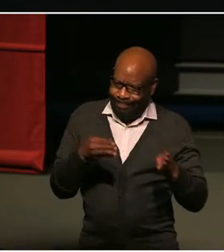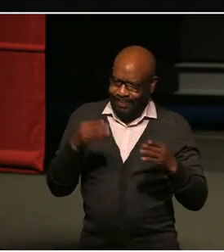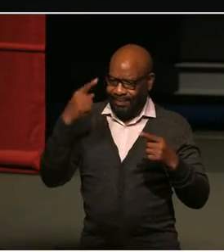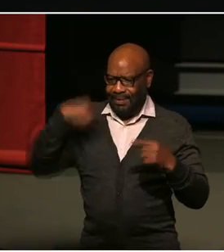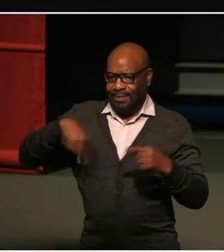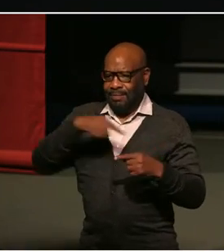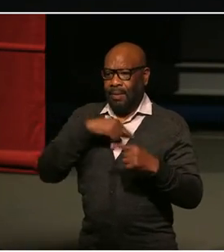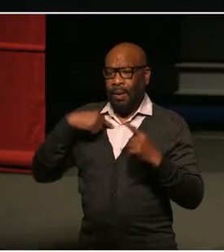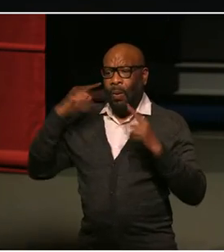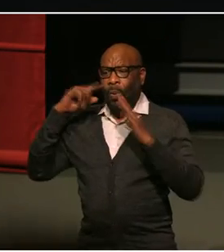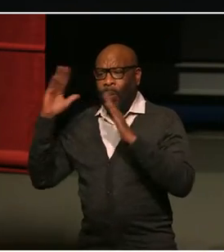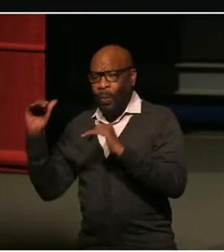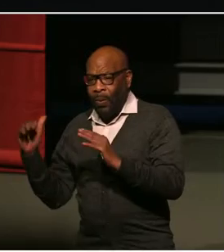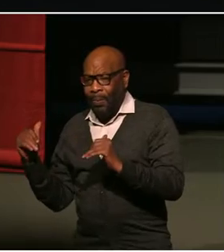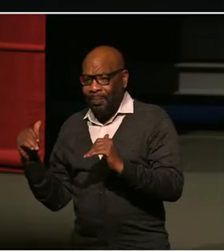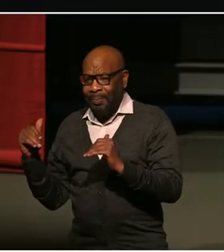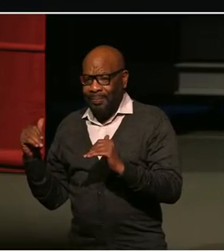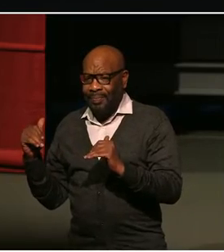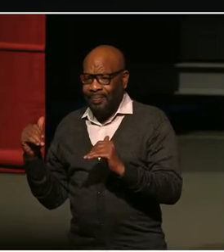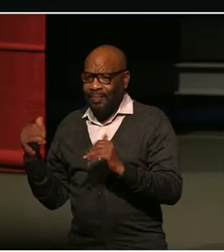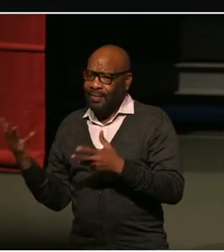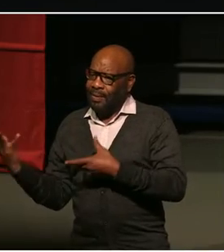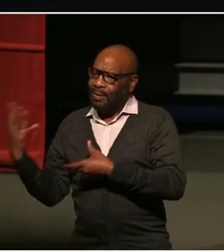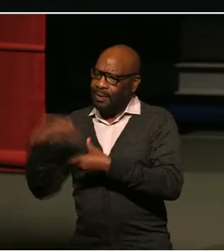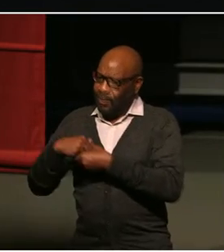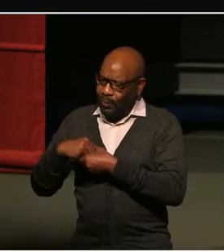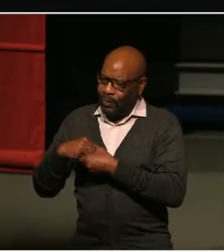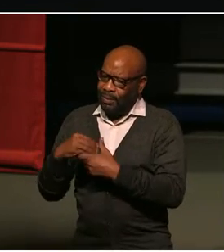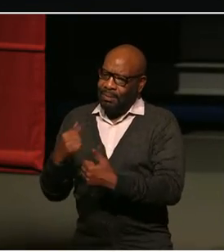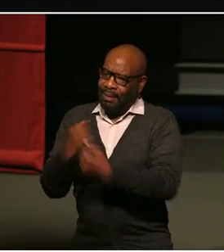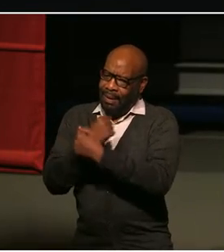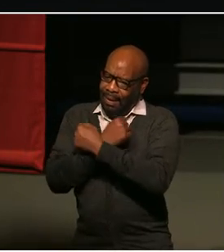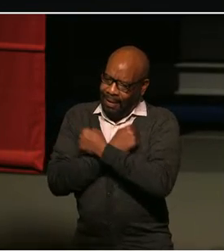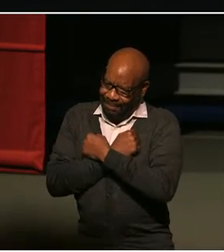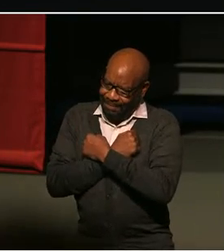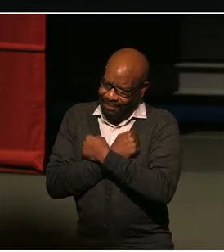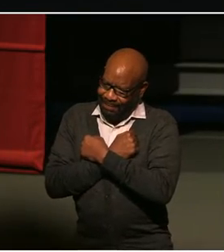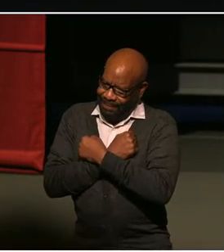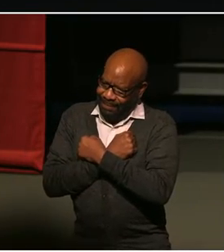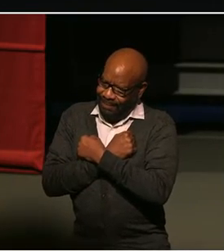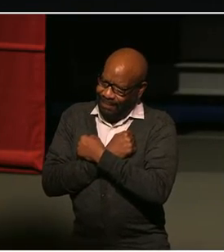inclusion, and love. Thank you, thank you, thank you, and good evening.